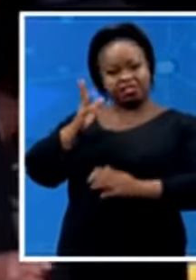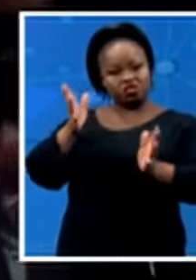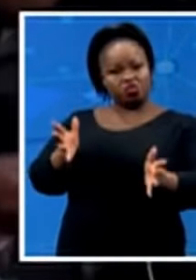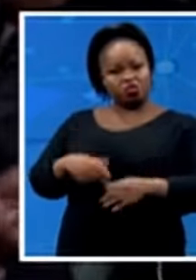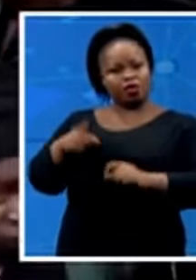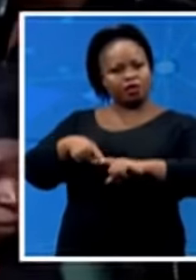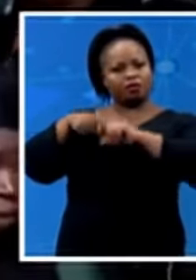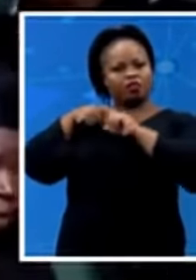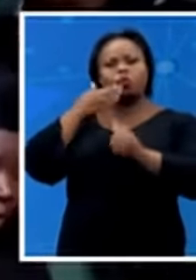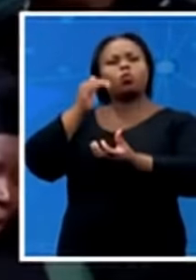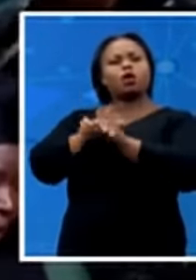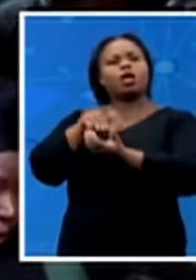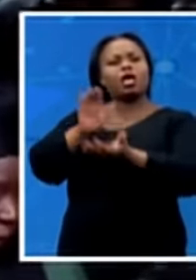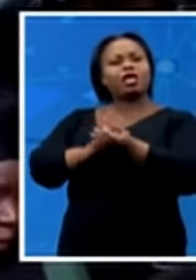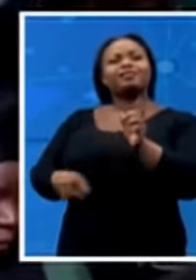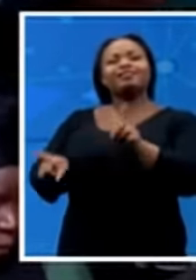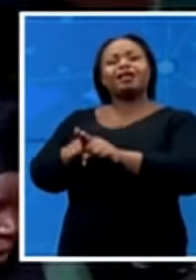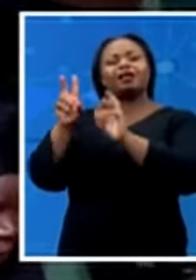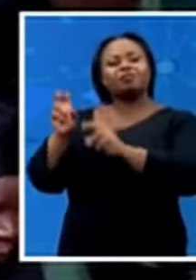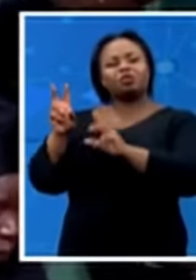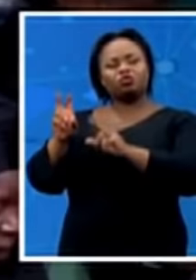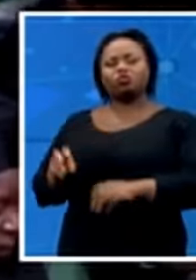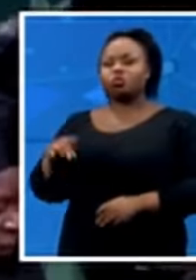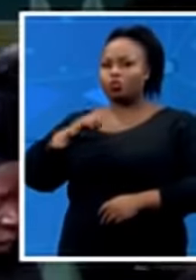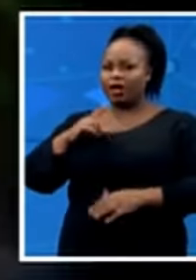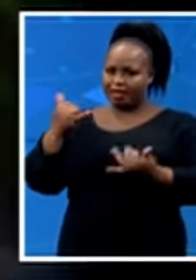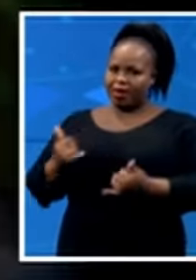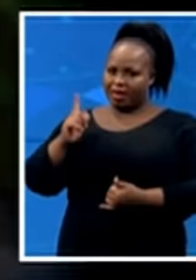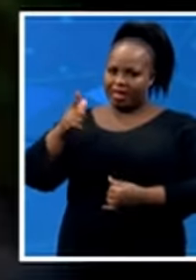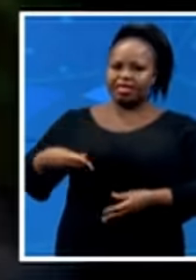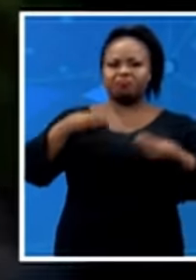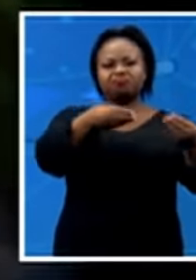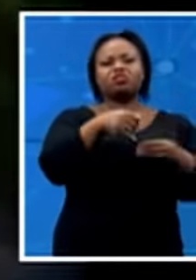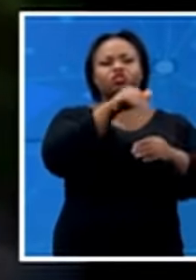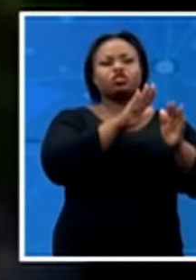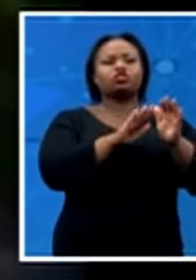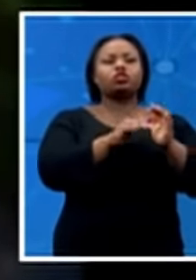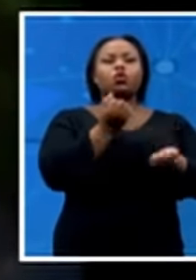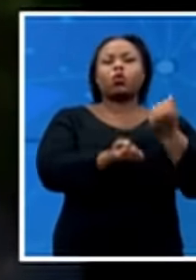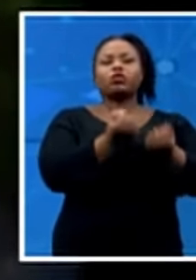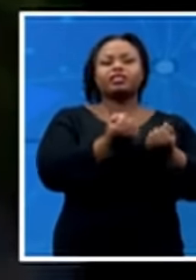has landed up in front of the courts. Now, those are political issues, and the courts are being